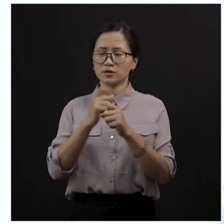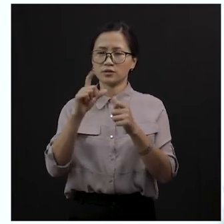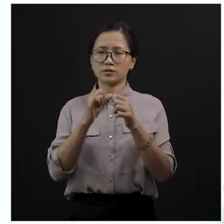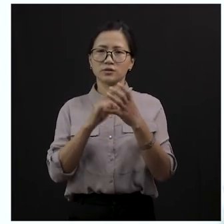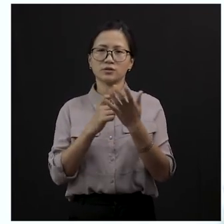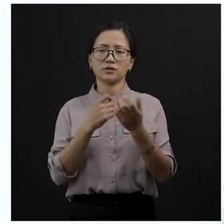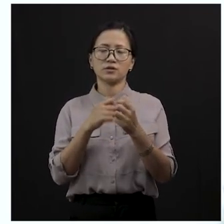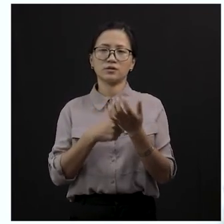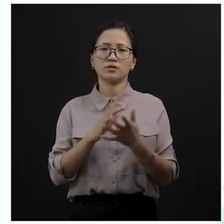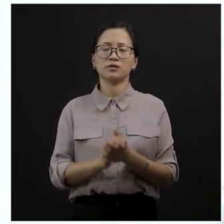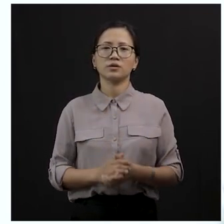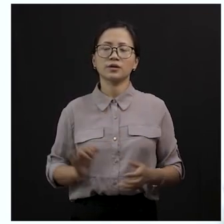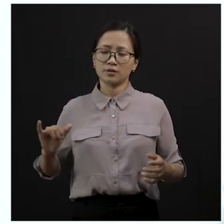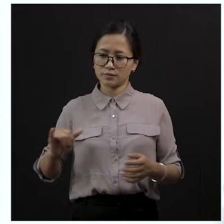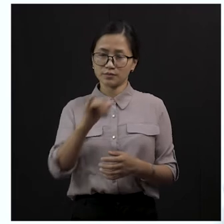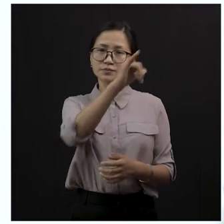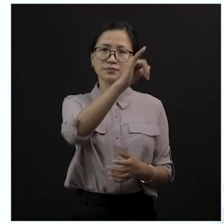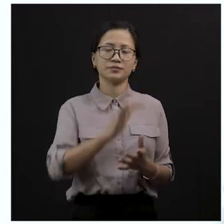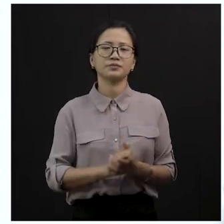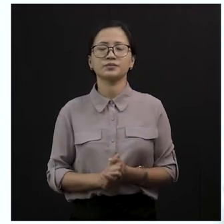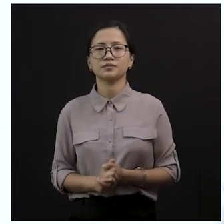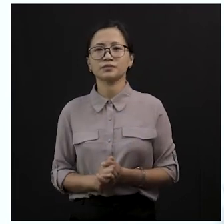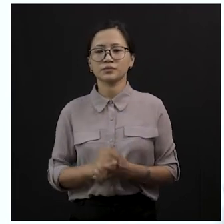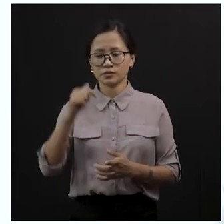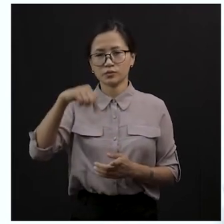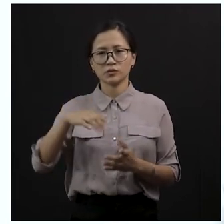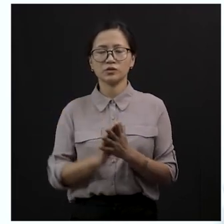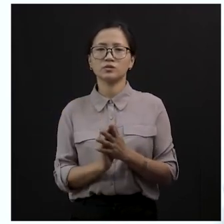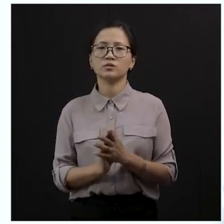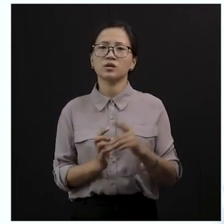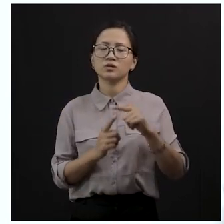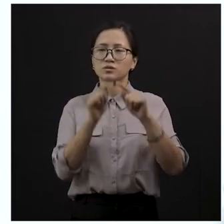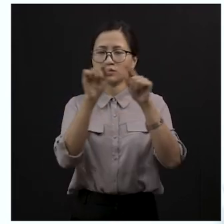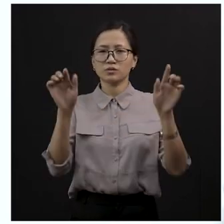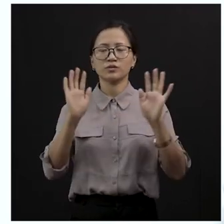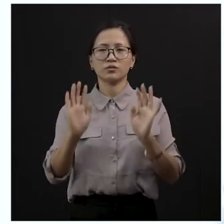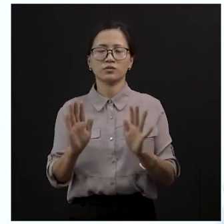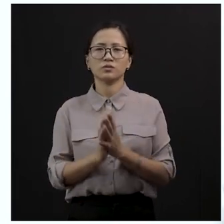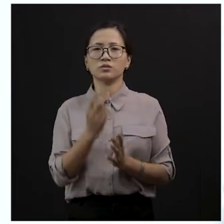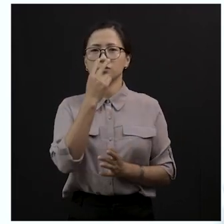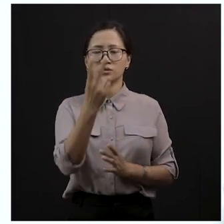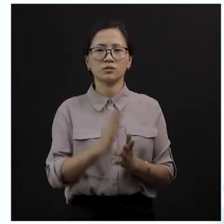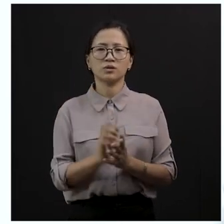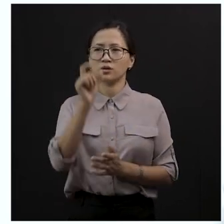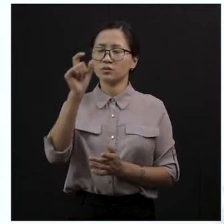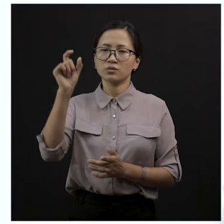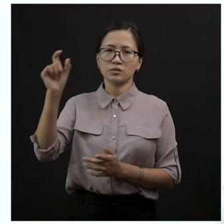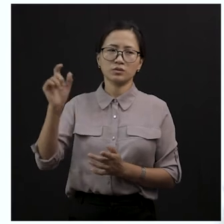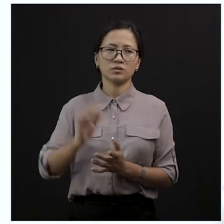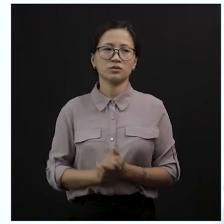the discovery of airplane. Okay, and through in this topic, we have also seen words